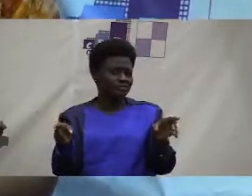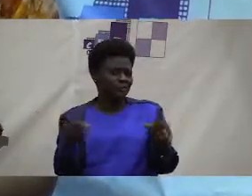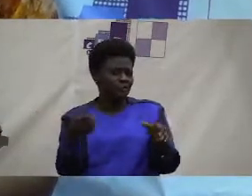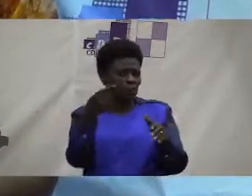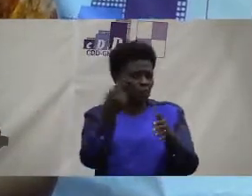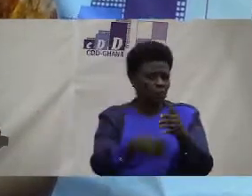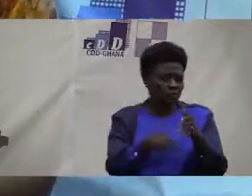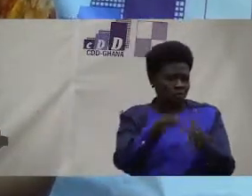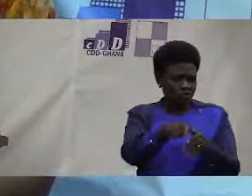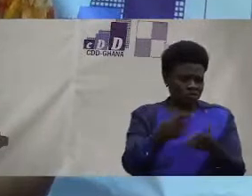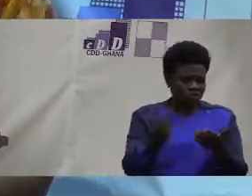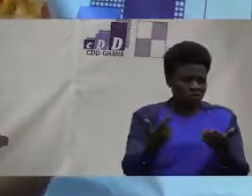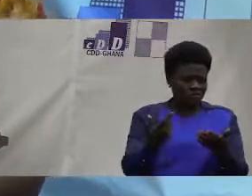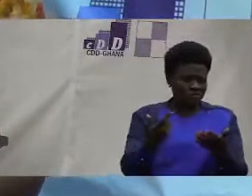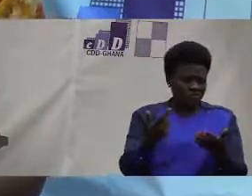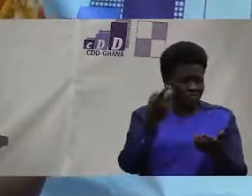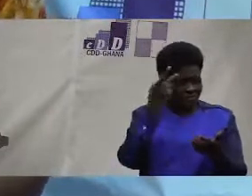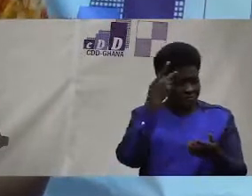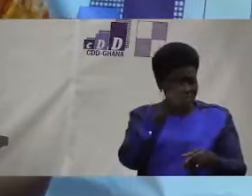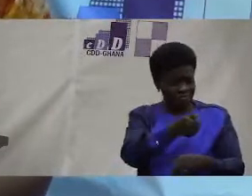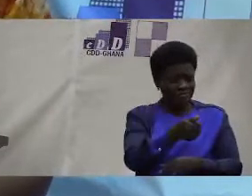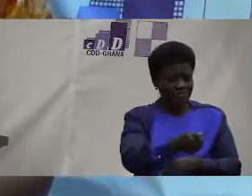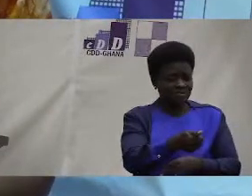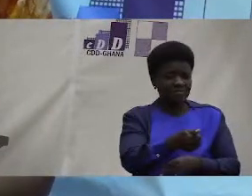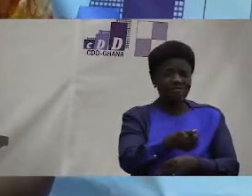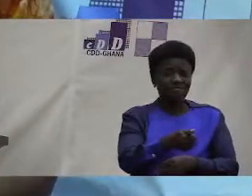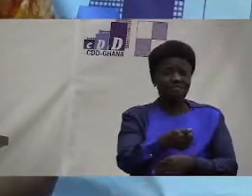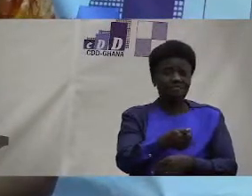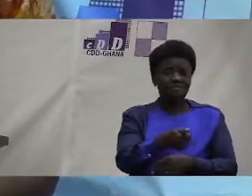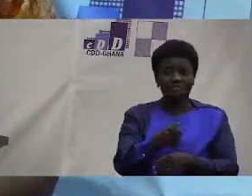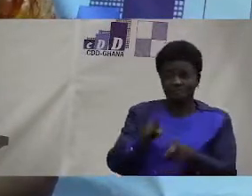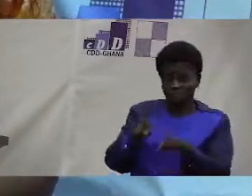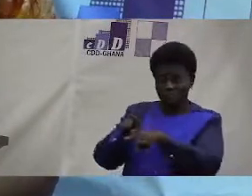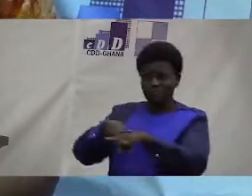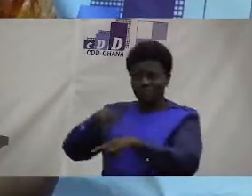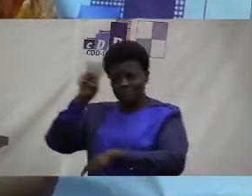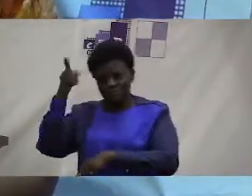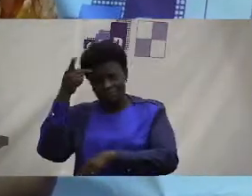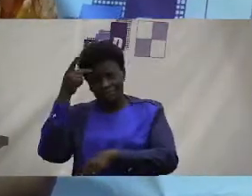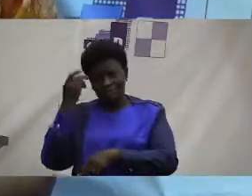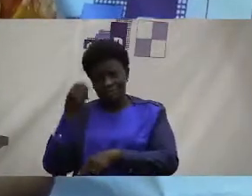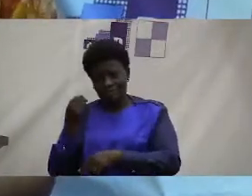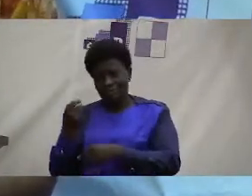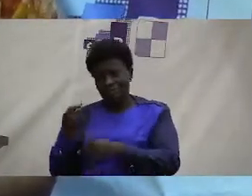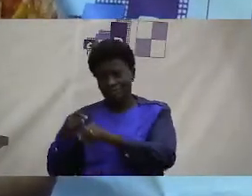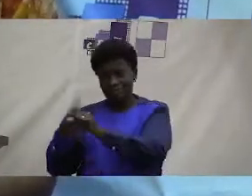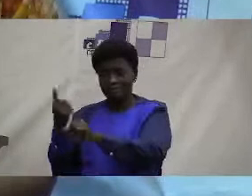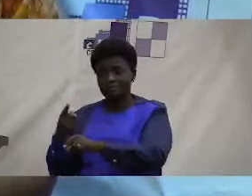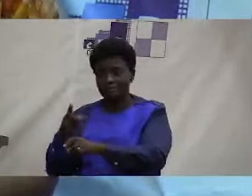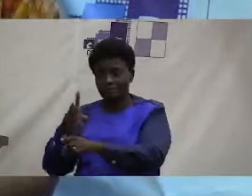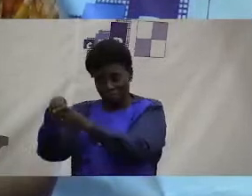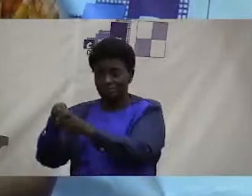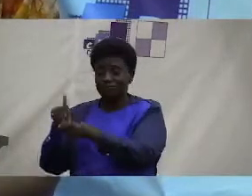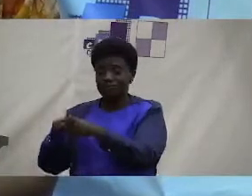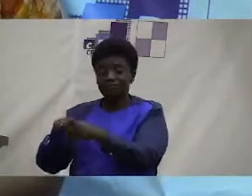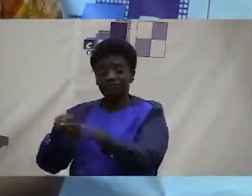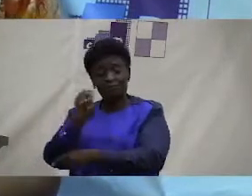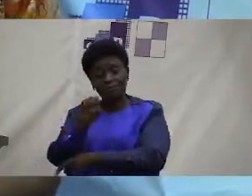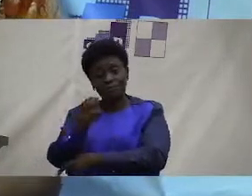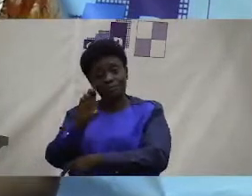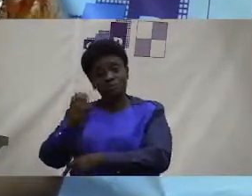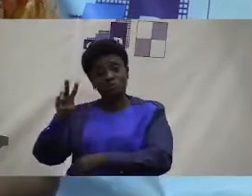commission itself, the bureaucrats, and of course, the political leadership of ECOWAS. And of course, this also